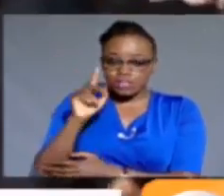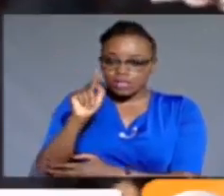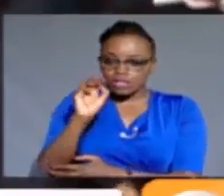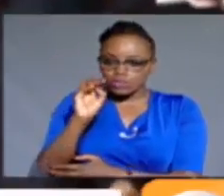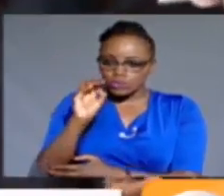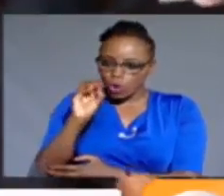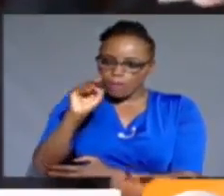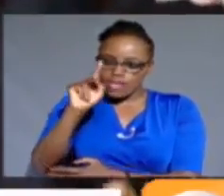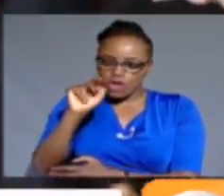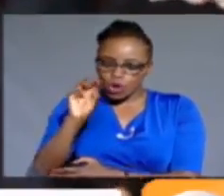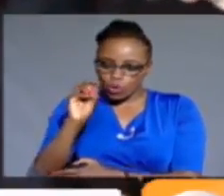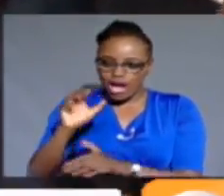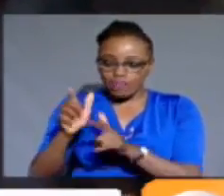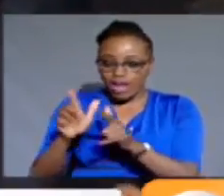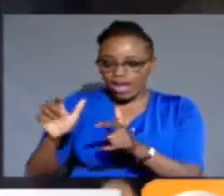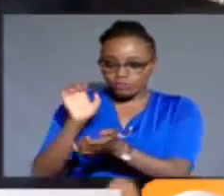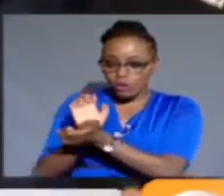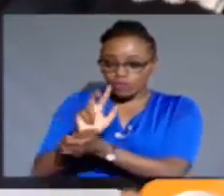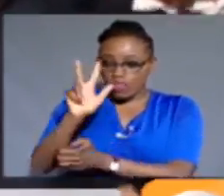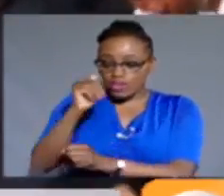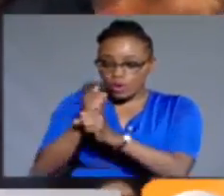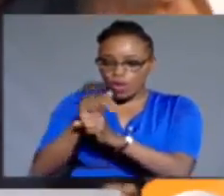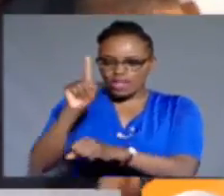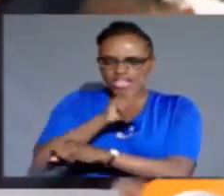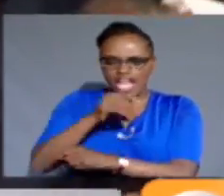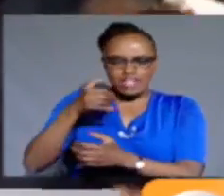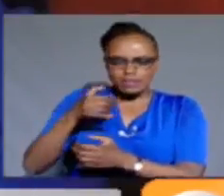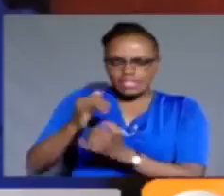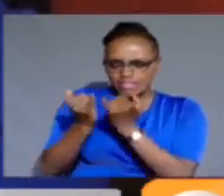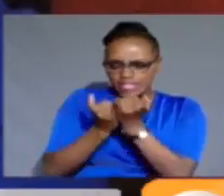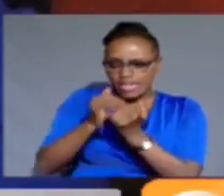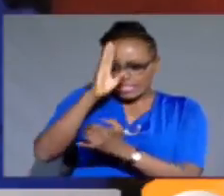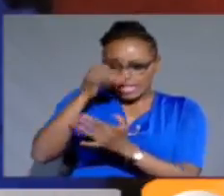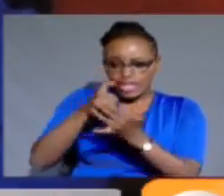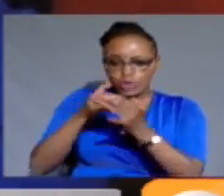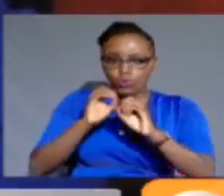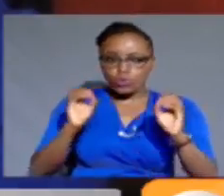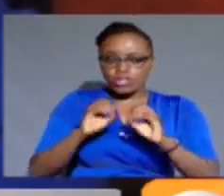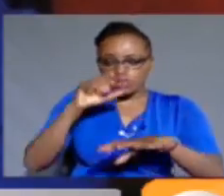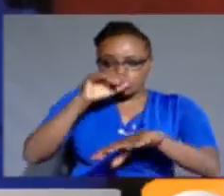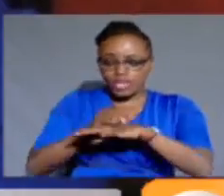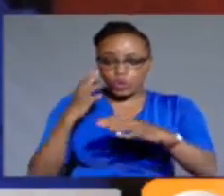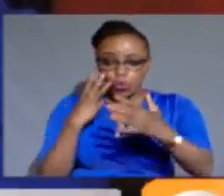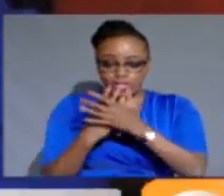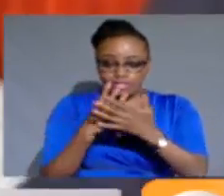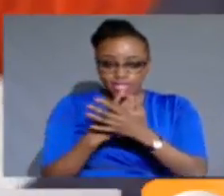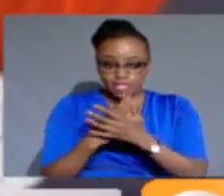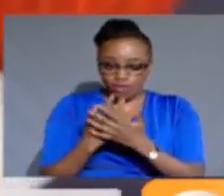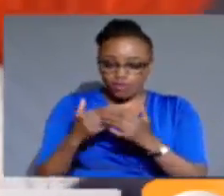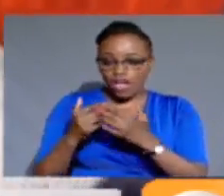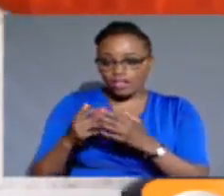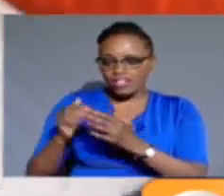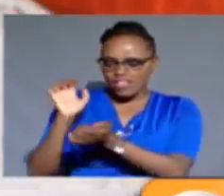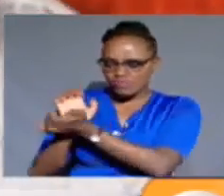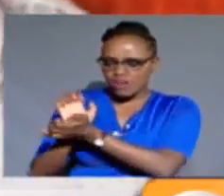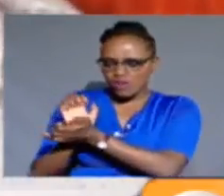has granted the prosecution 3 working days, excluding Saturday and Sunday, to secure witnesses. The prosecution had